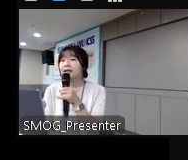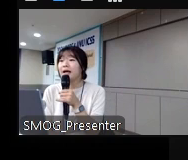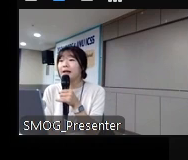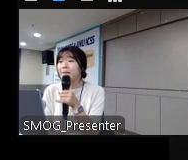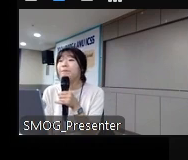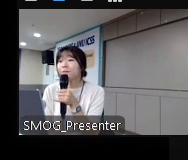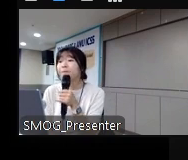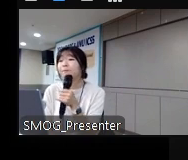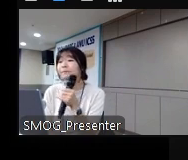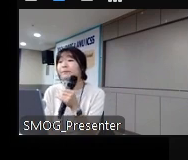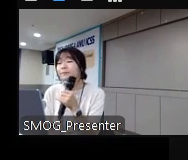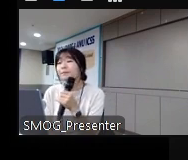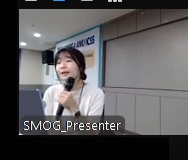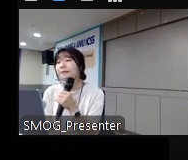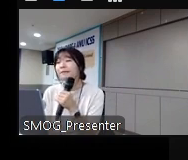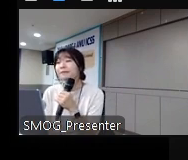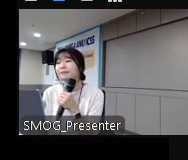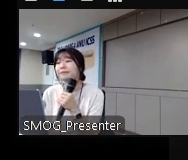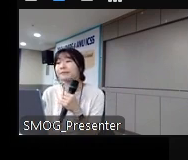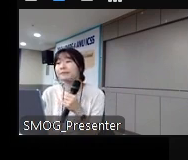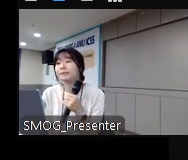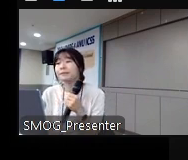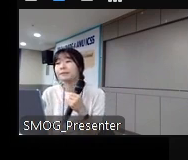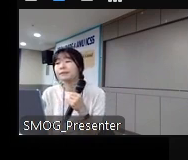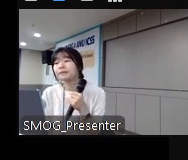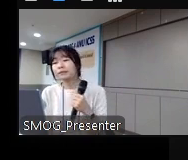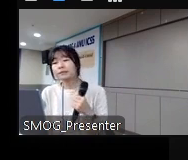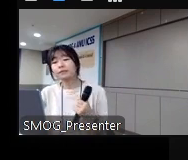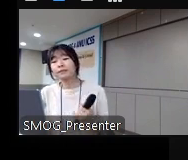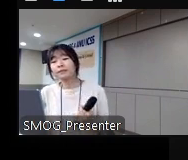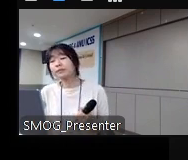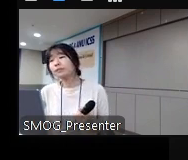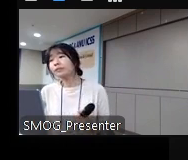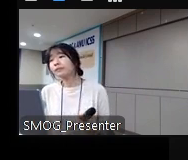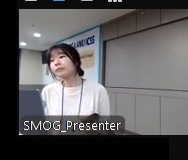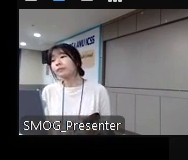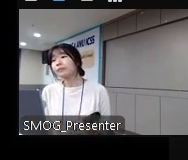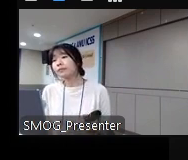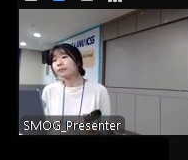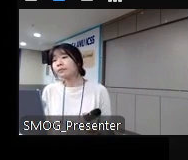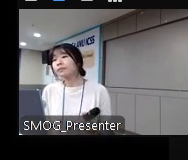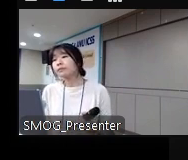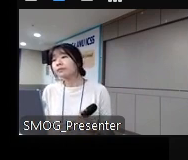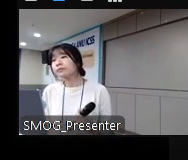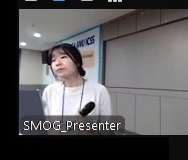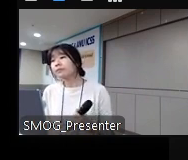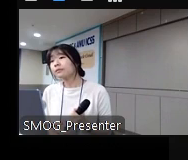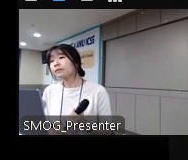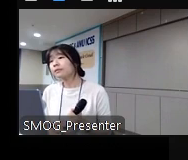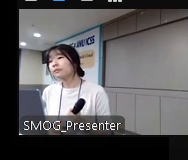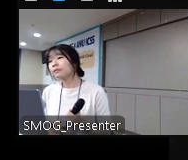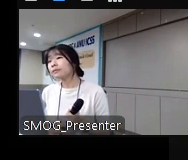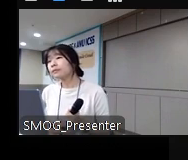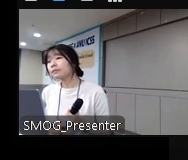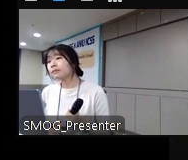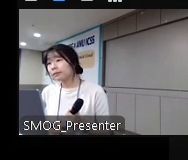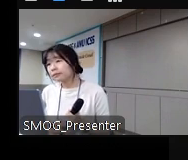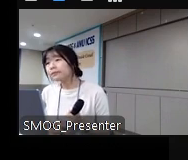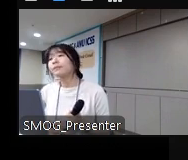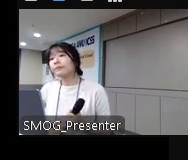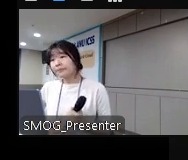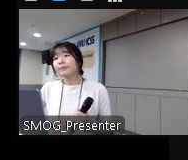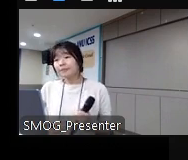like that. Great. Yeah. And the second point is related to this. So I was intrigued by the annecy